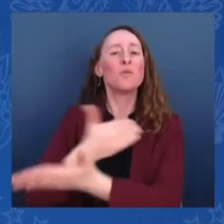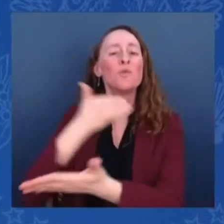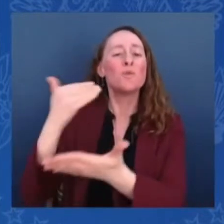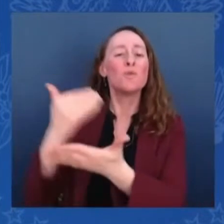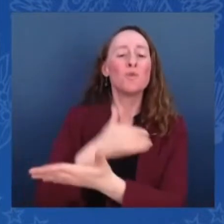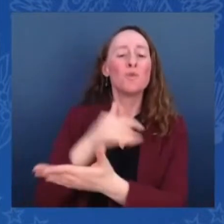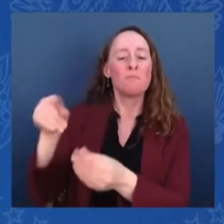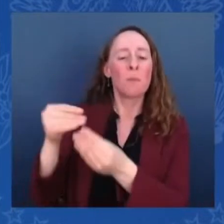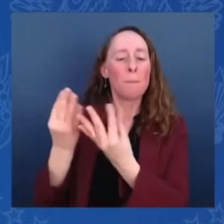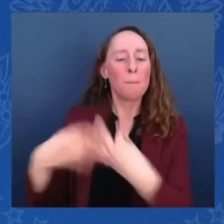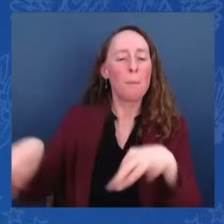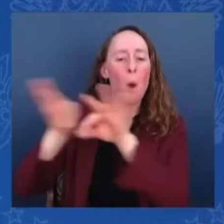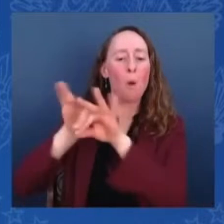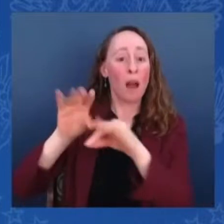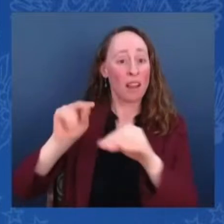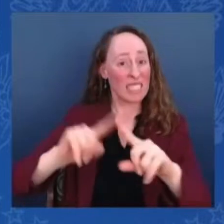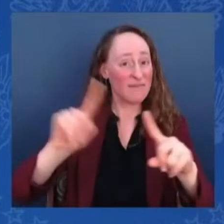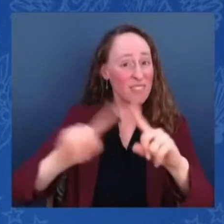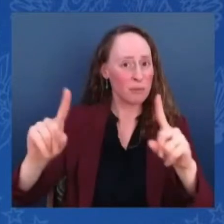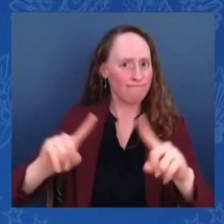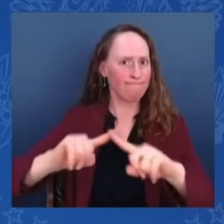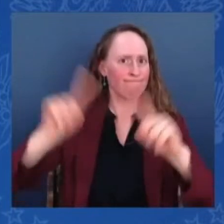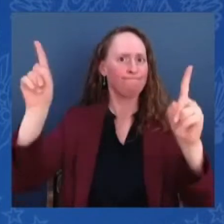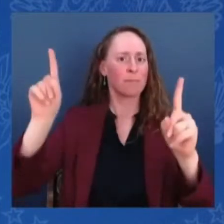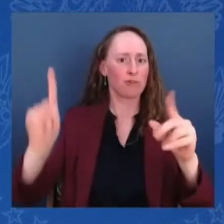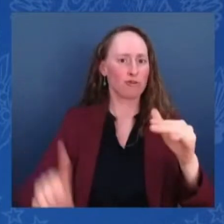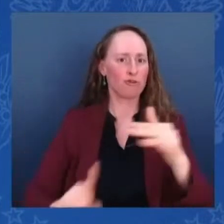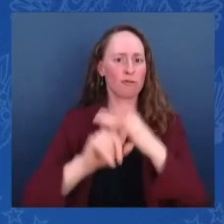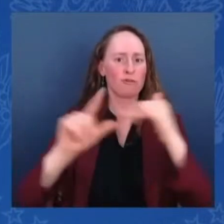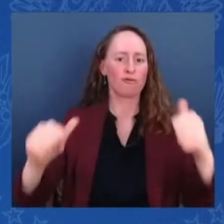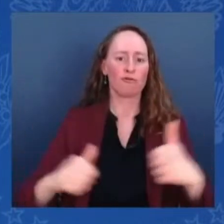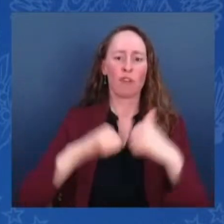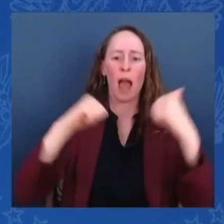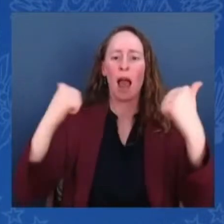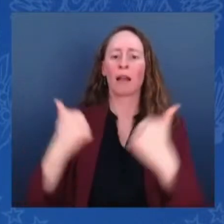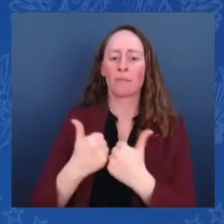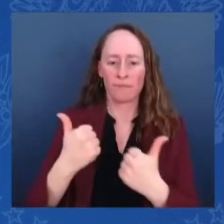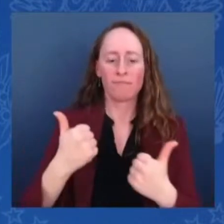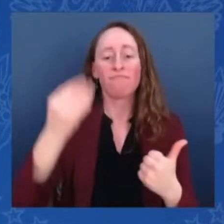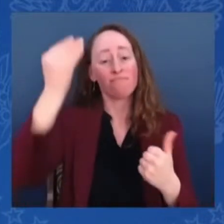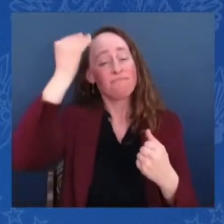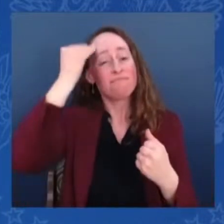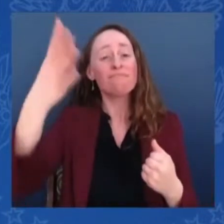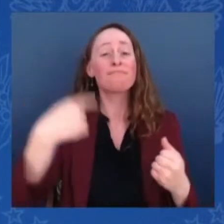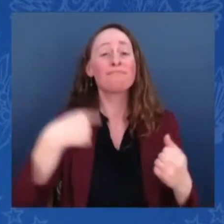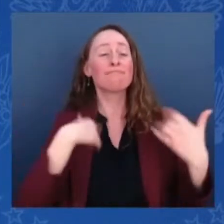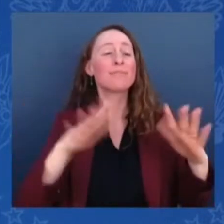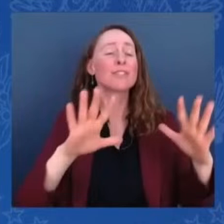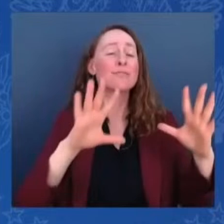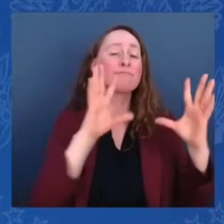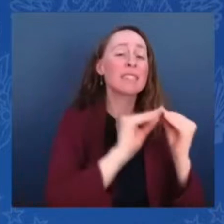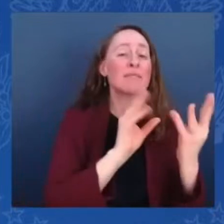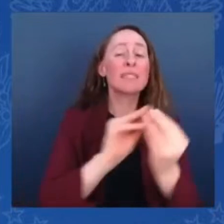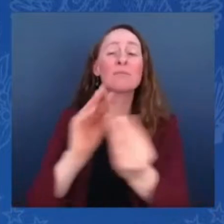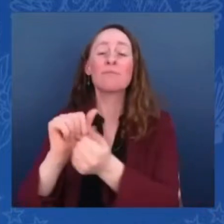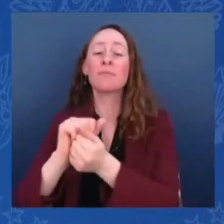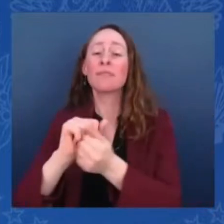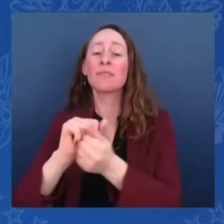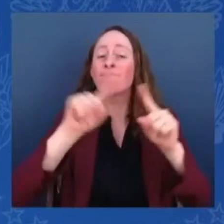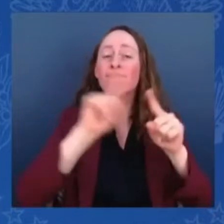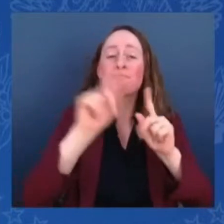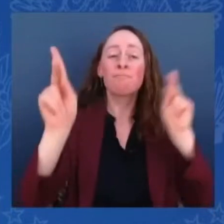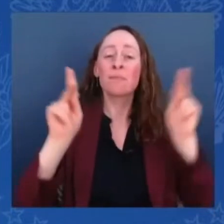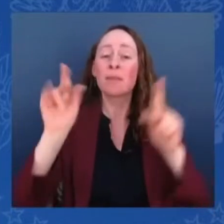and I can tell you from my conversations with both Xi and Putin, nothing our adversaries and competitors like Russia and China would have liked